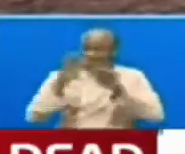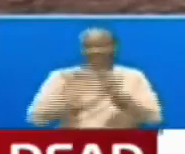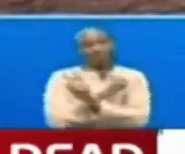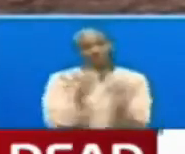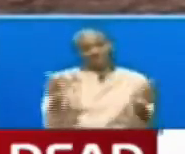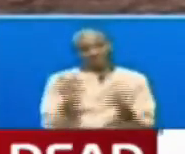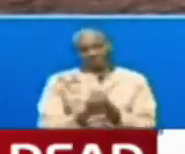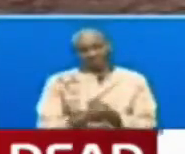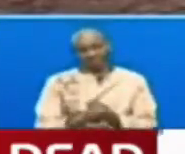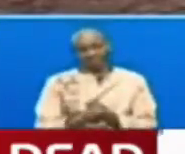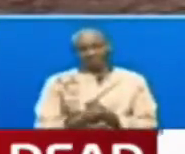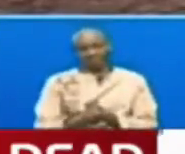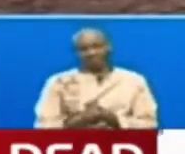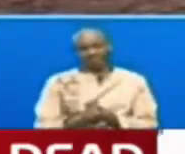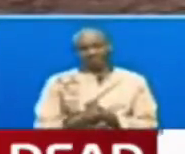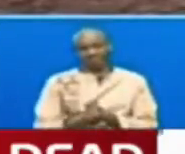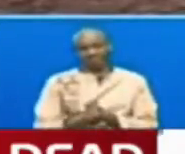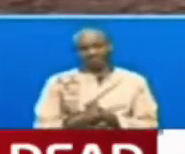down.